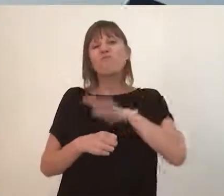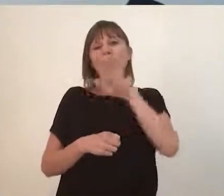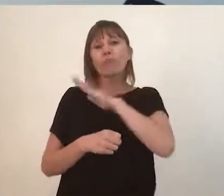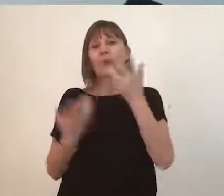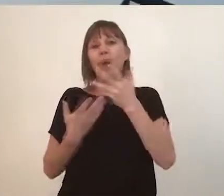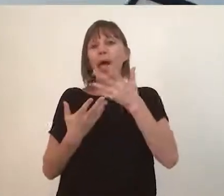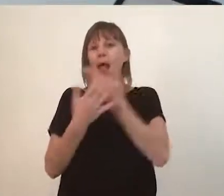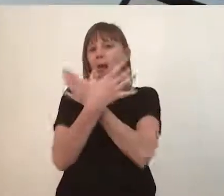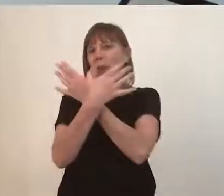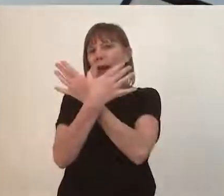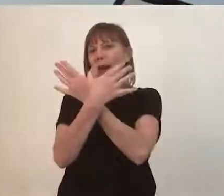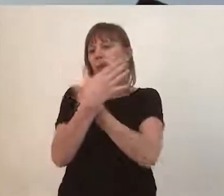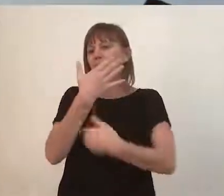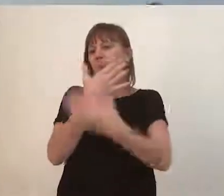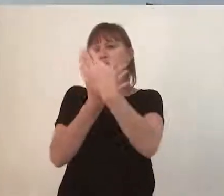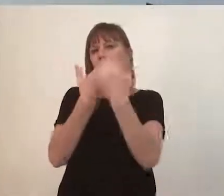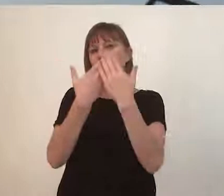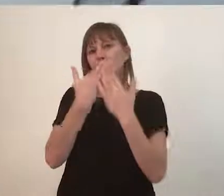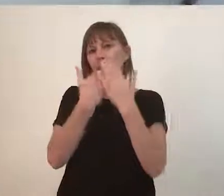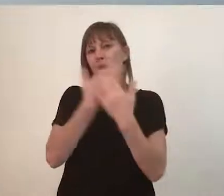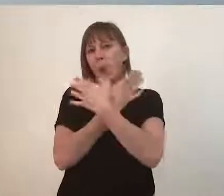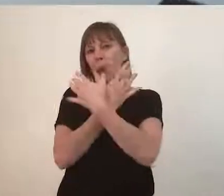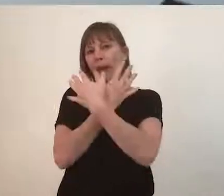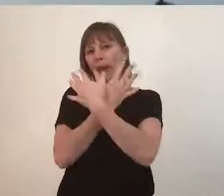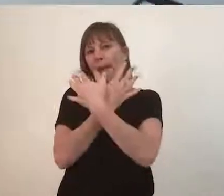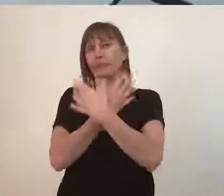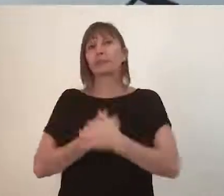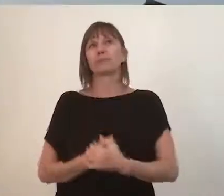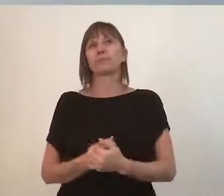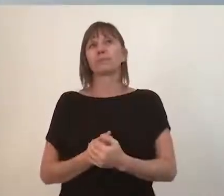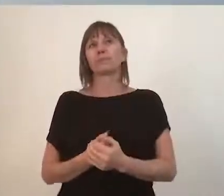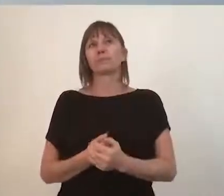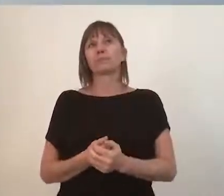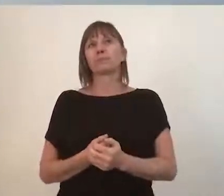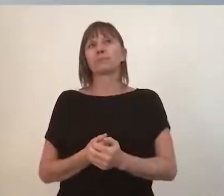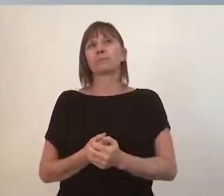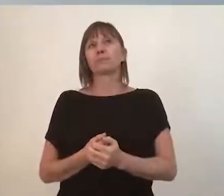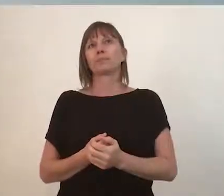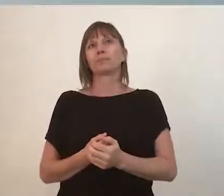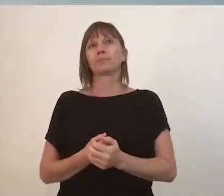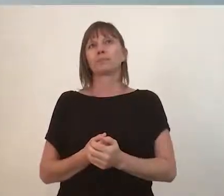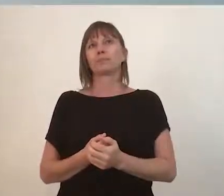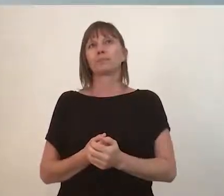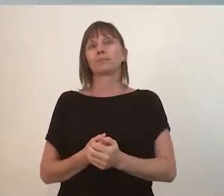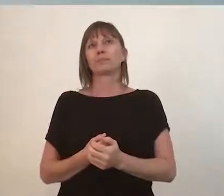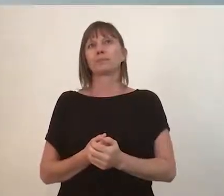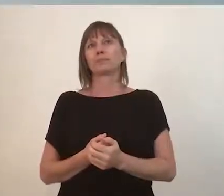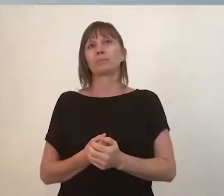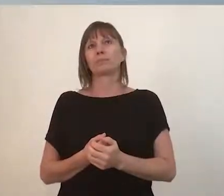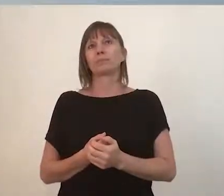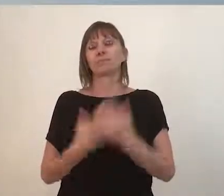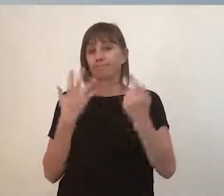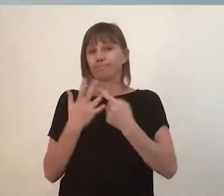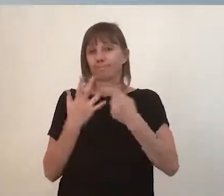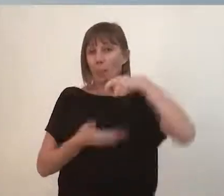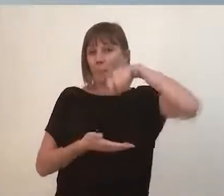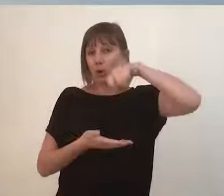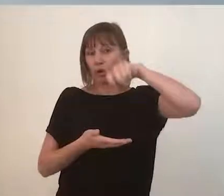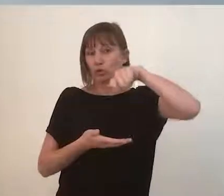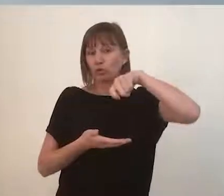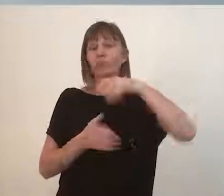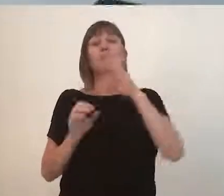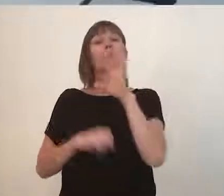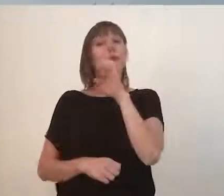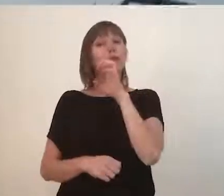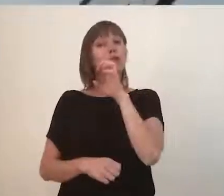the eyeshadow roughly where you want the wings to go, you know, so it's just a nice diffused edge for the wings to